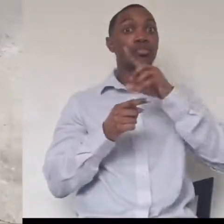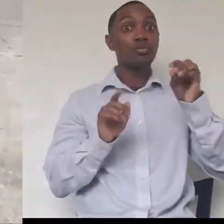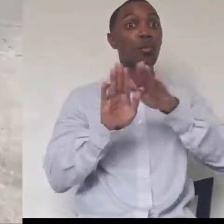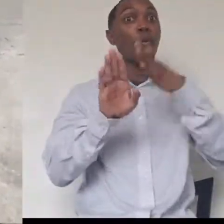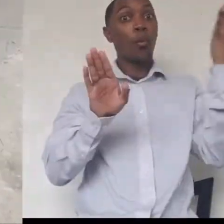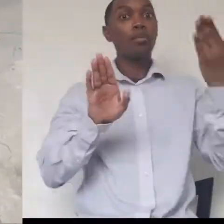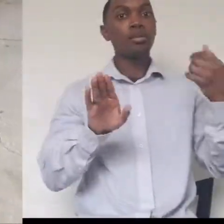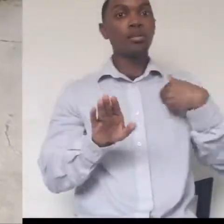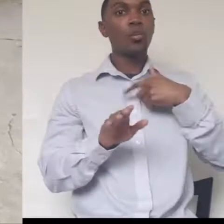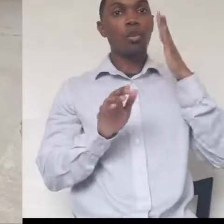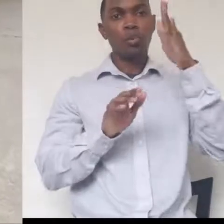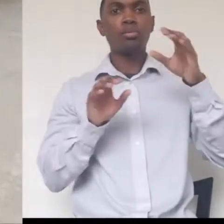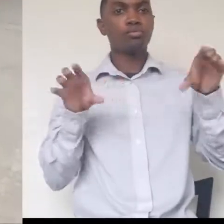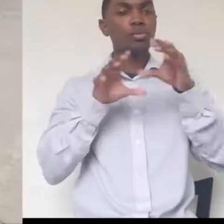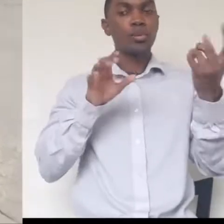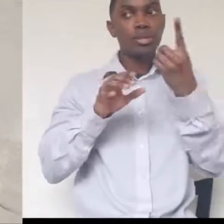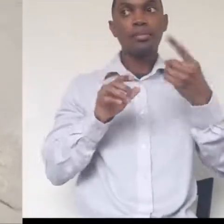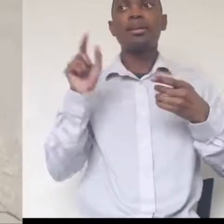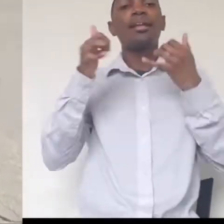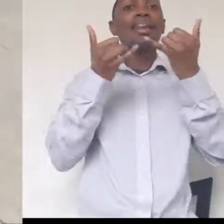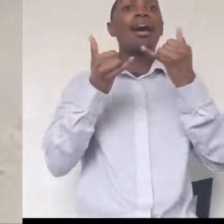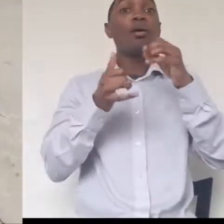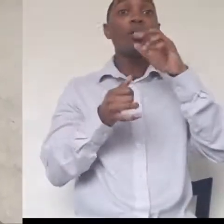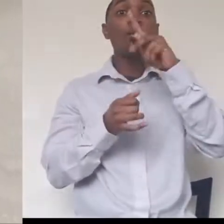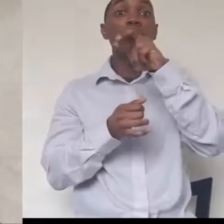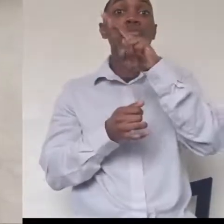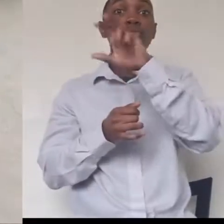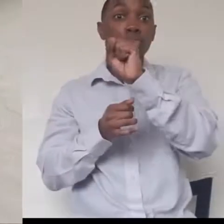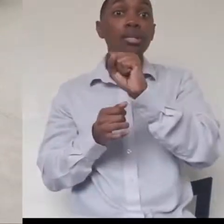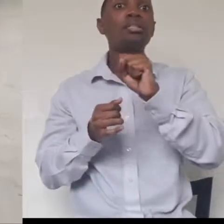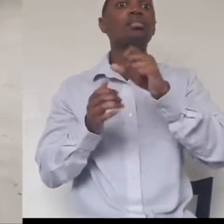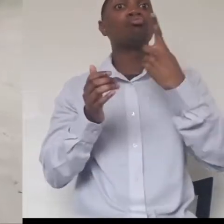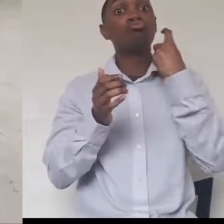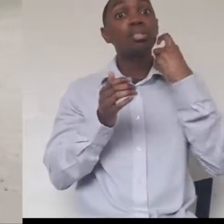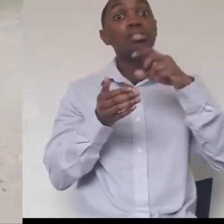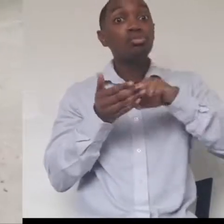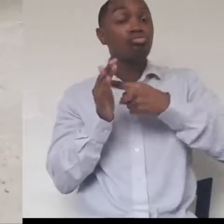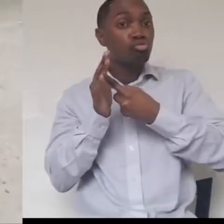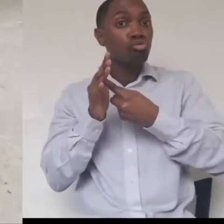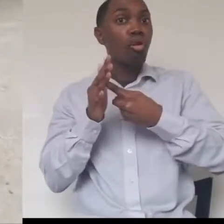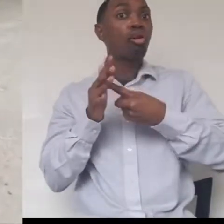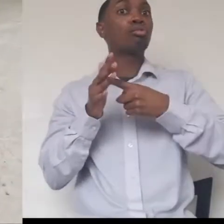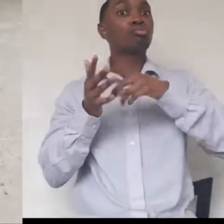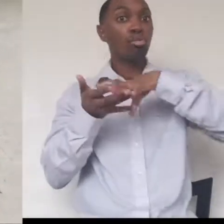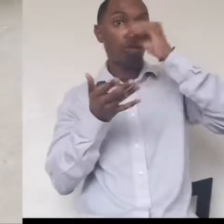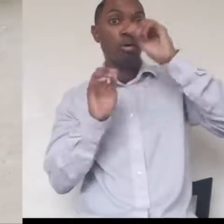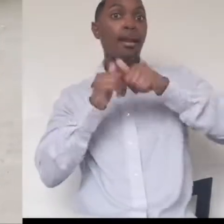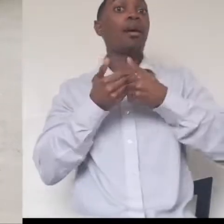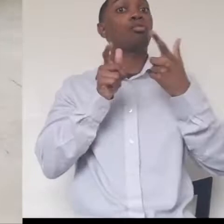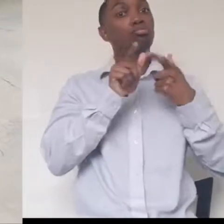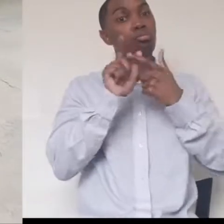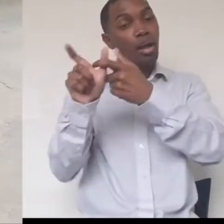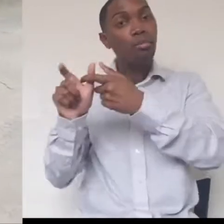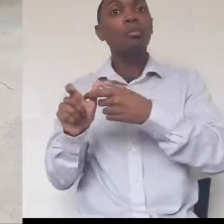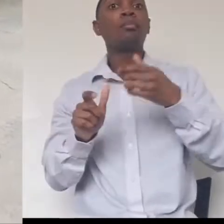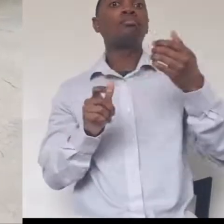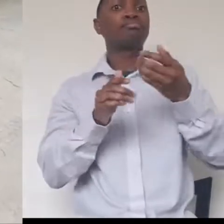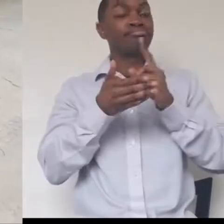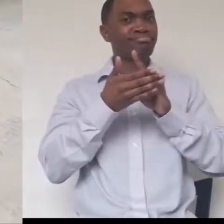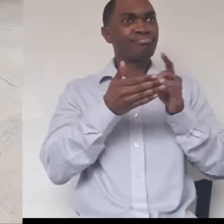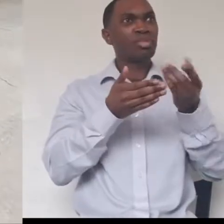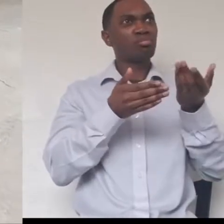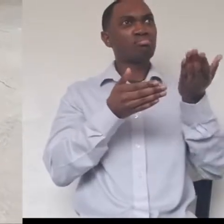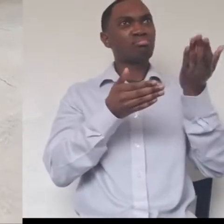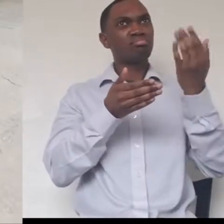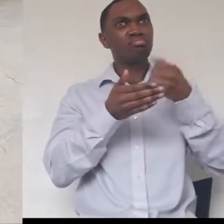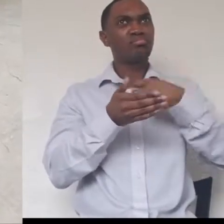Season. Don't worry. As soon as we get back up, we'll be doing some cheetah encounters here. Now, Kris, she has started learning how to run in our running yard. We